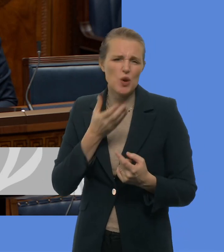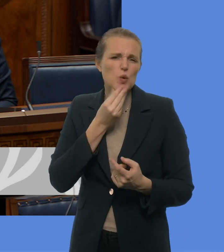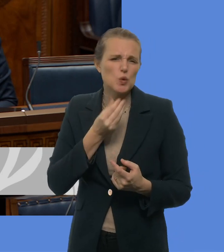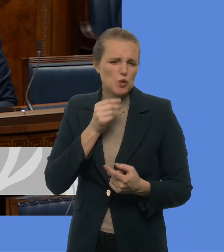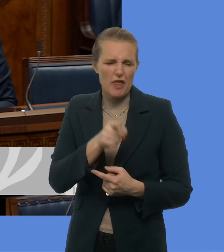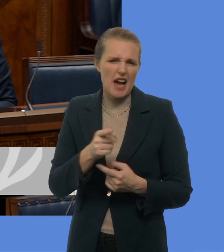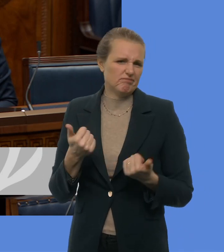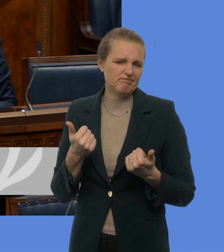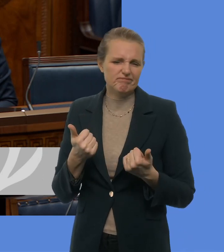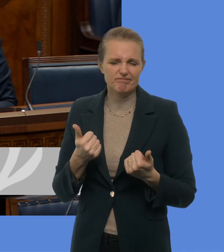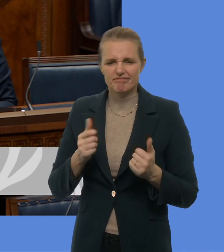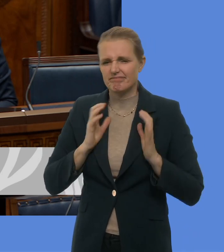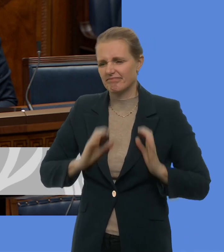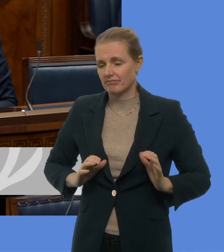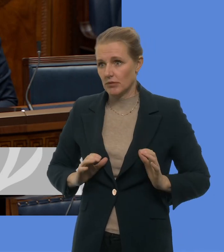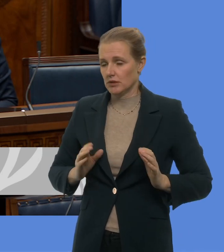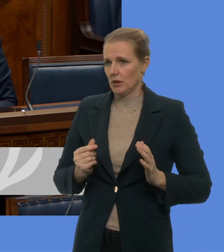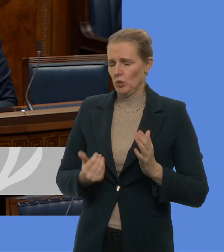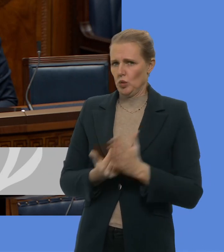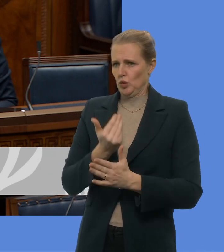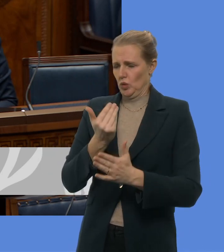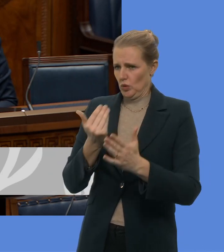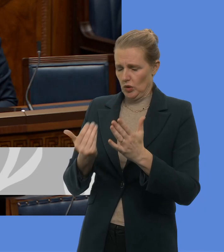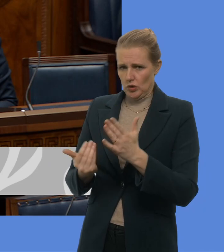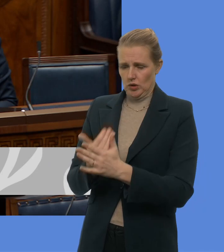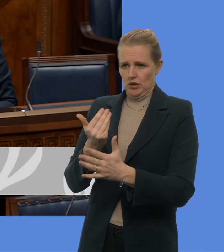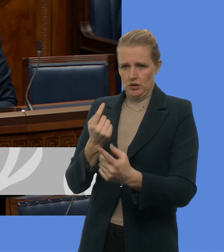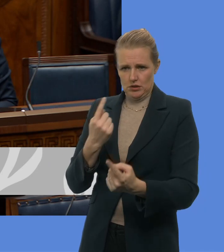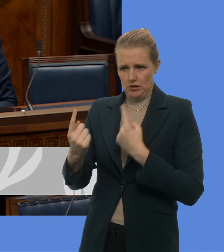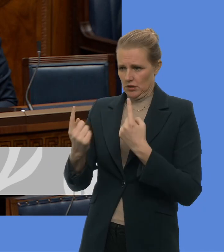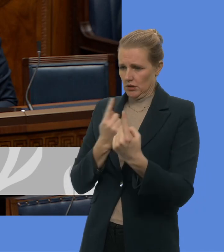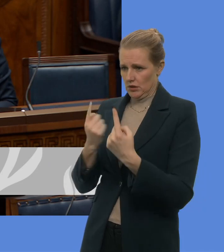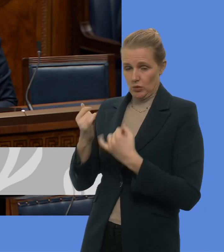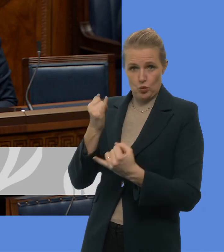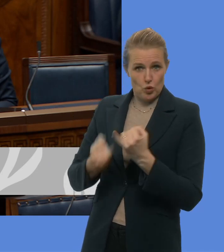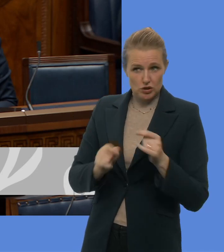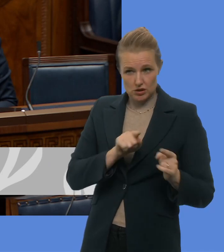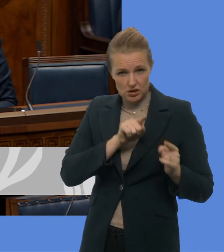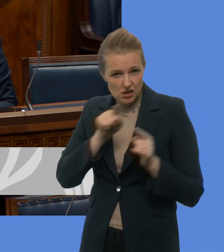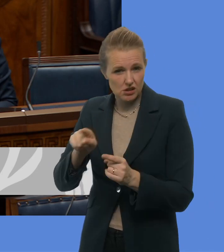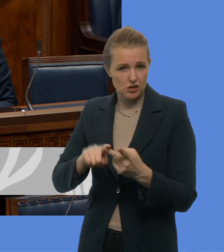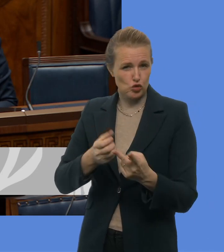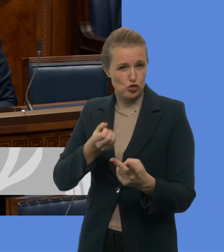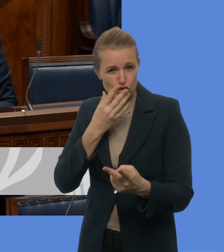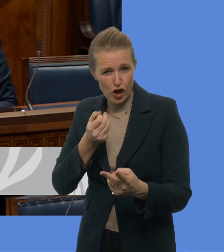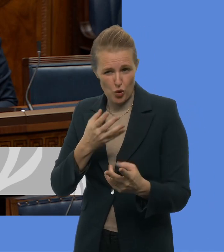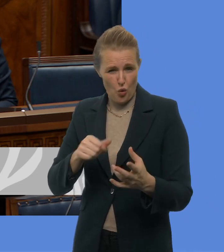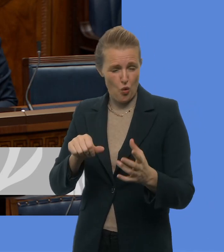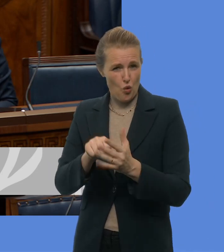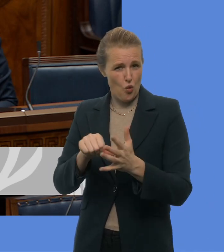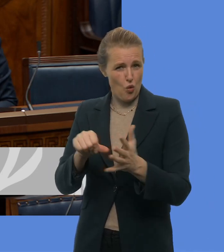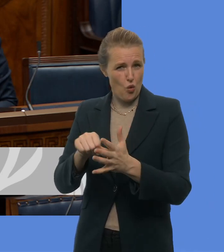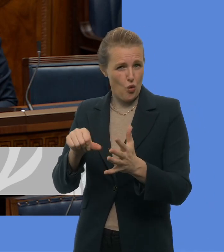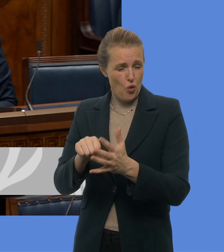issues, but some of these developments I think are worthy of being defined as developments. So